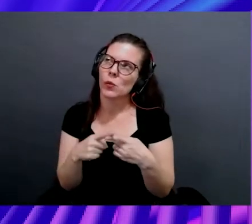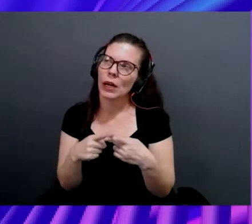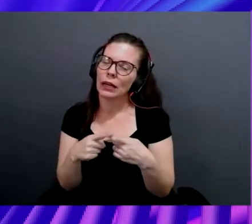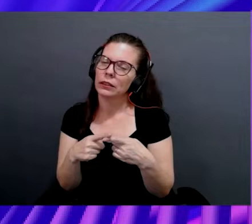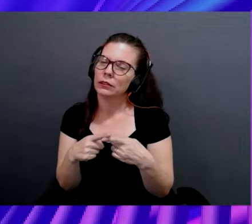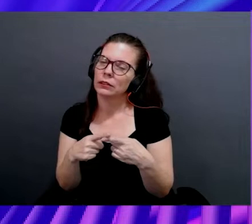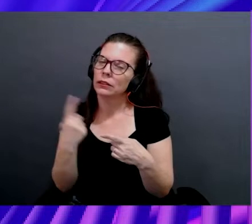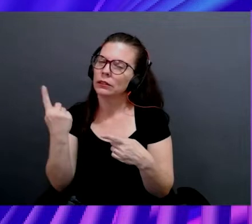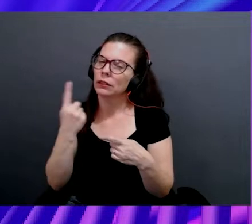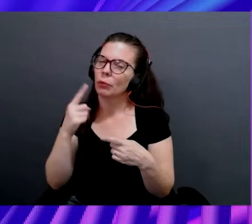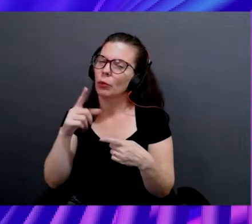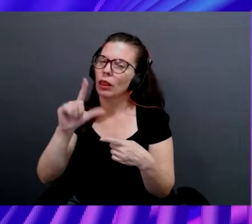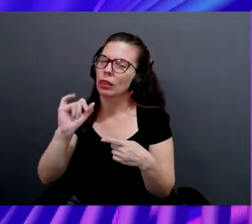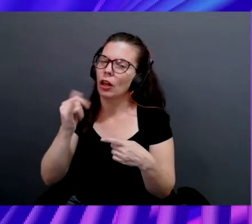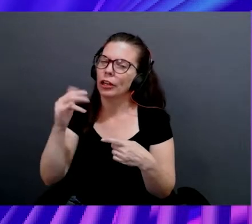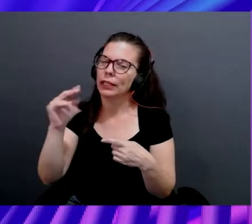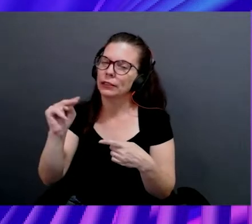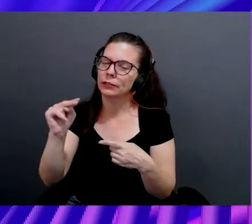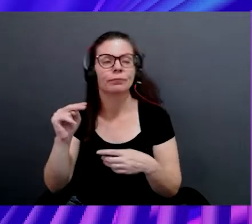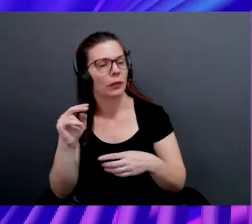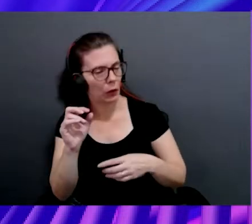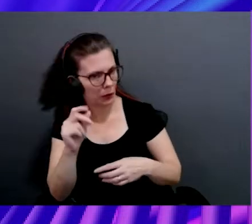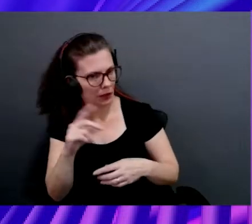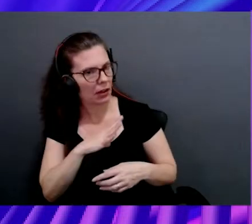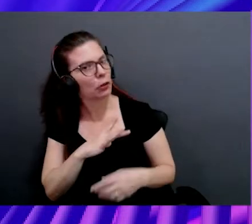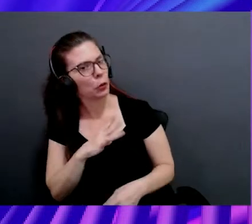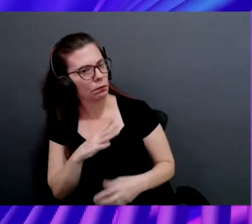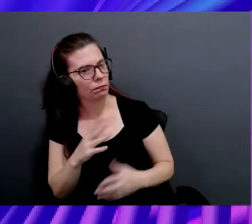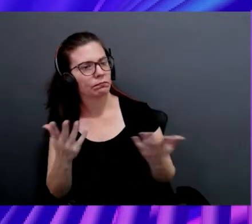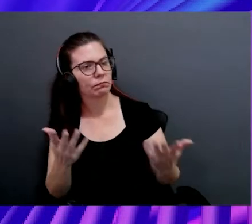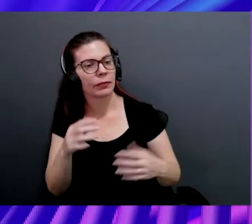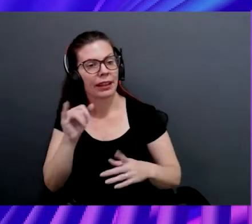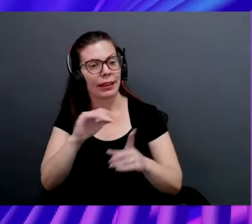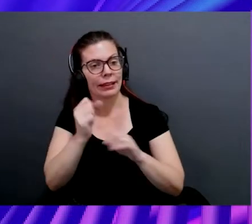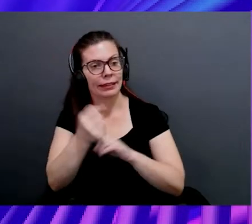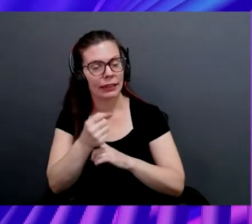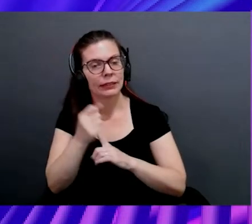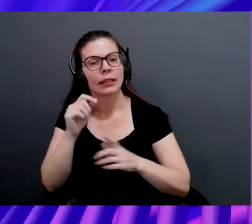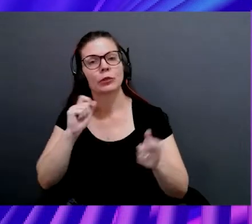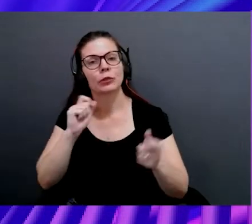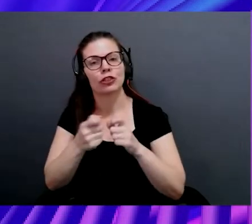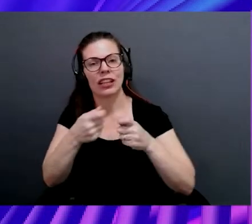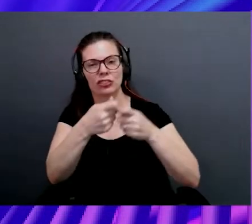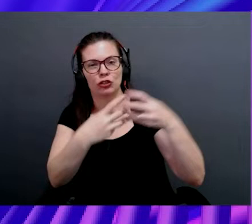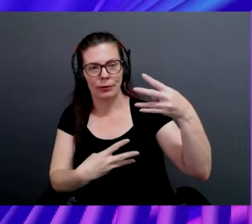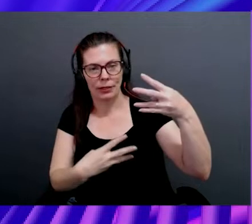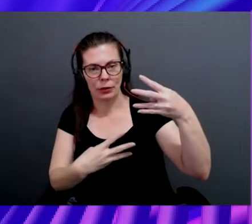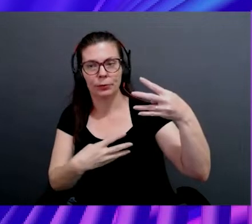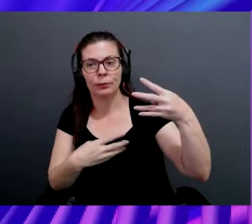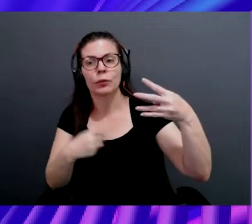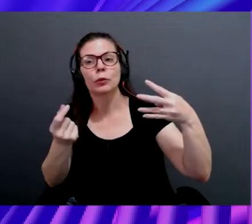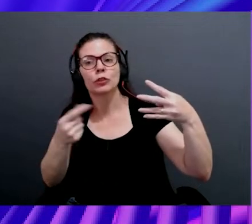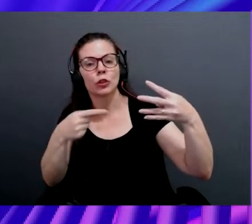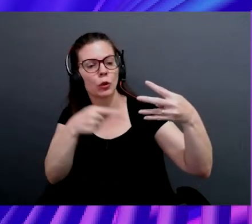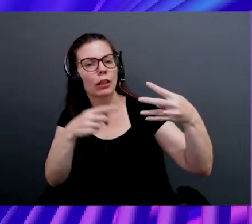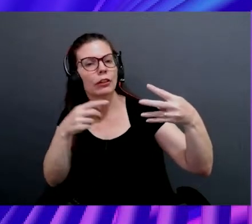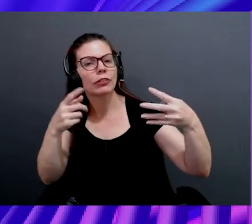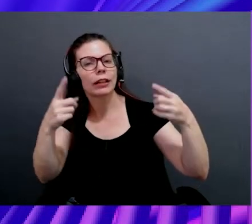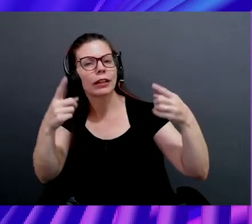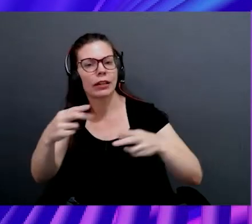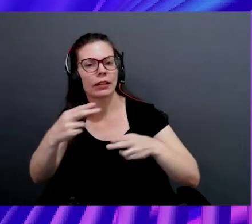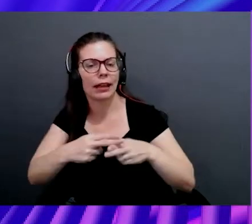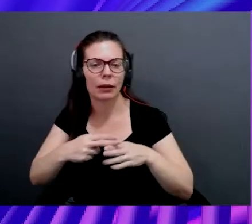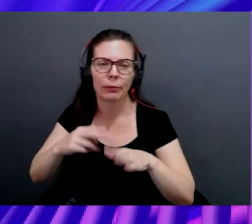someone logged in. Okay, so super cool. In that case, I'm going to change my drop down. What we're going to do is look for an event name. Of course, everyone has